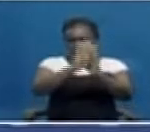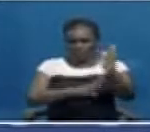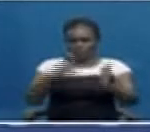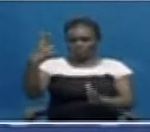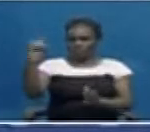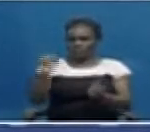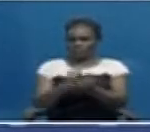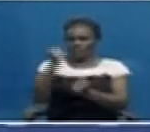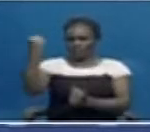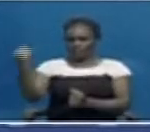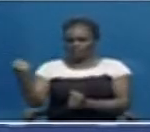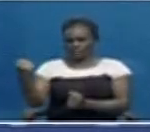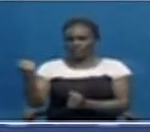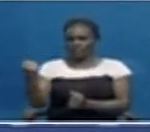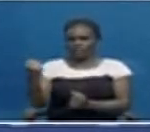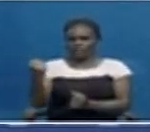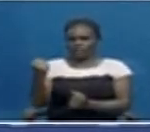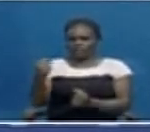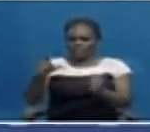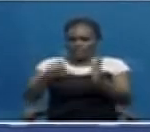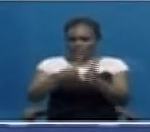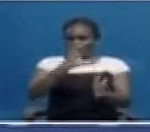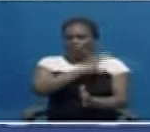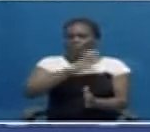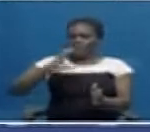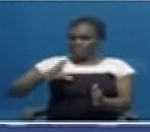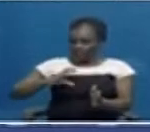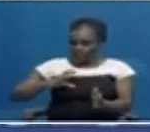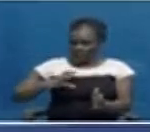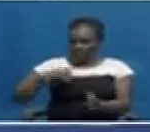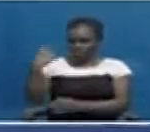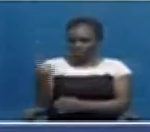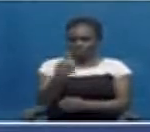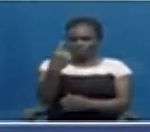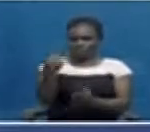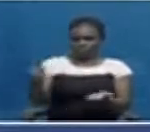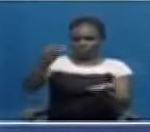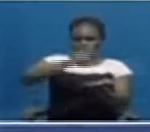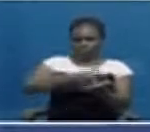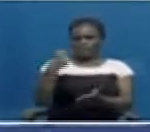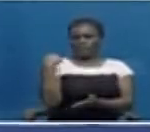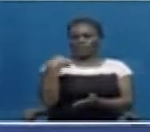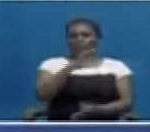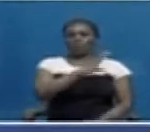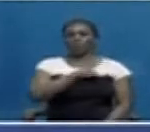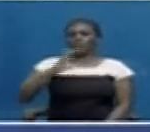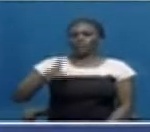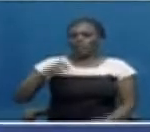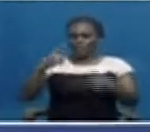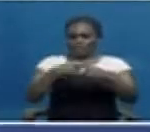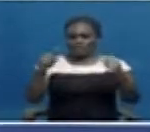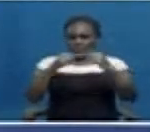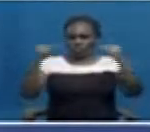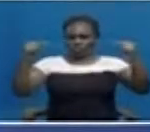which was sponsored by the Justice and Legal Affairs Committee, was initially only meant to increase the number of commissioners. But